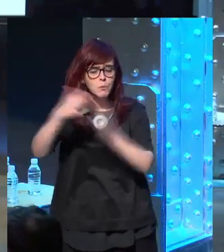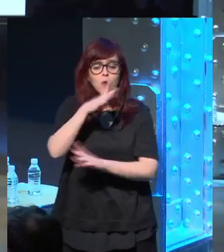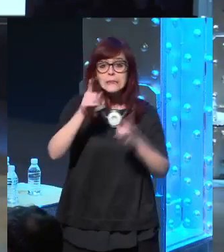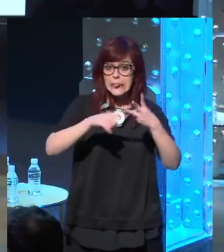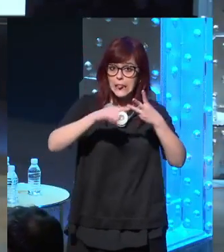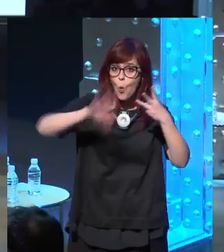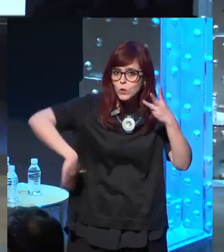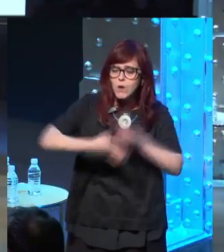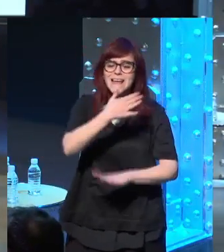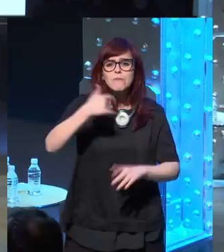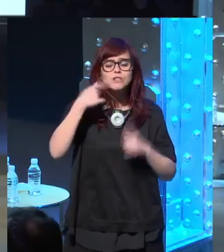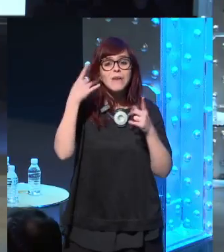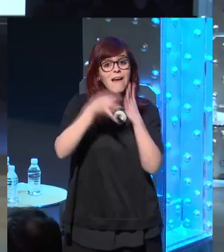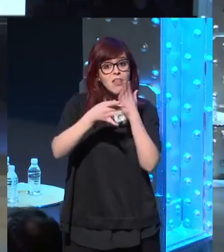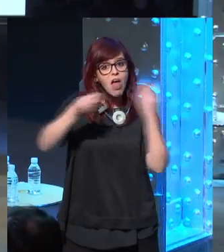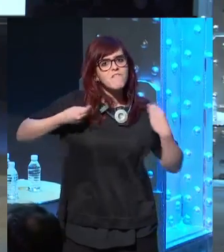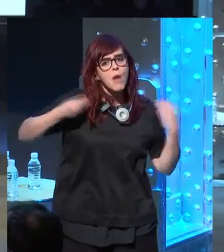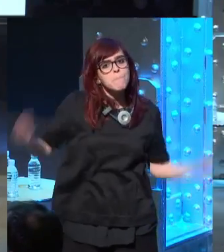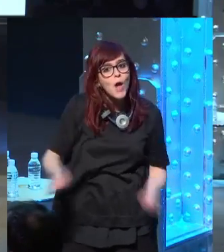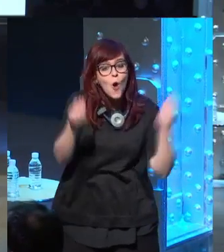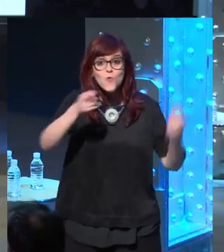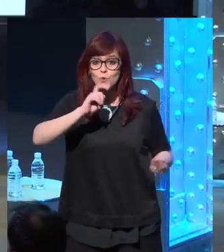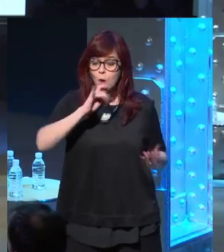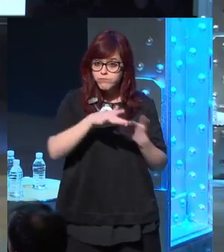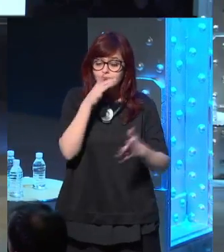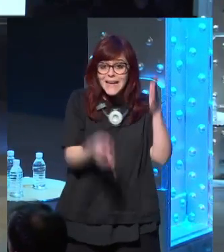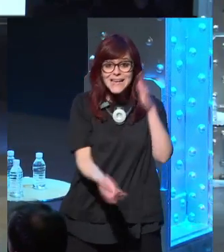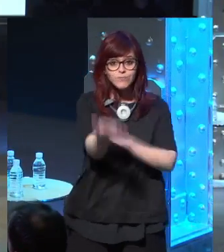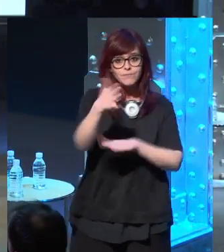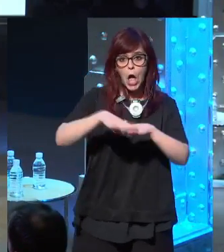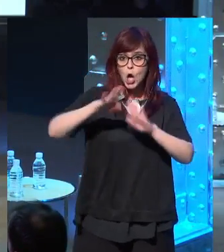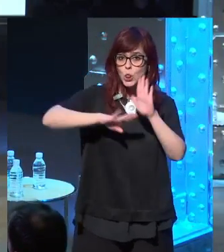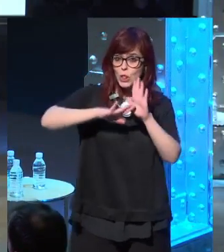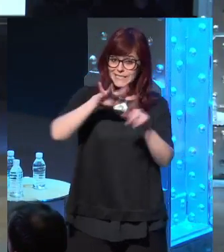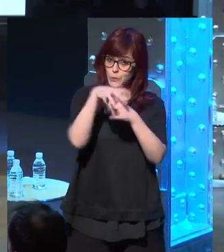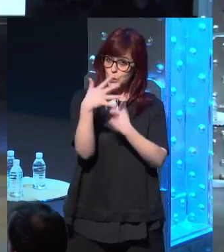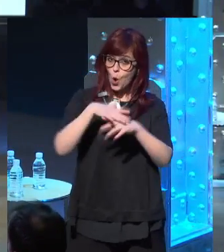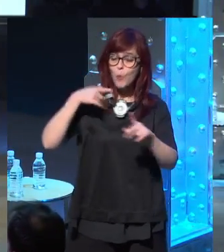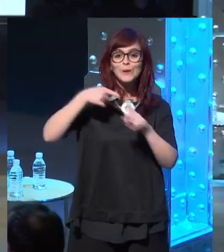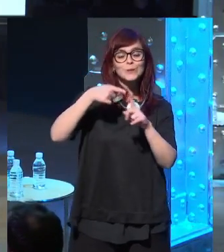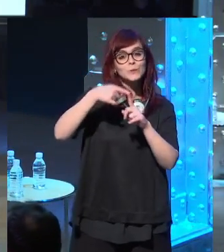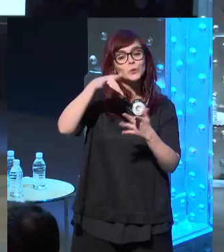improve quality of life. How can we create these good conditions for people to flourish?